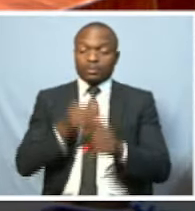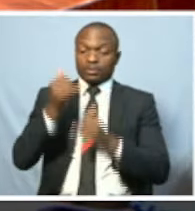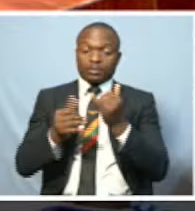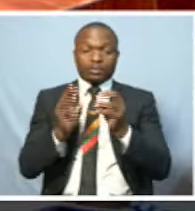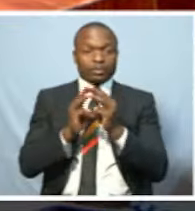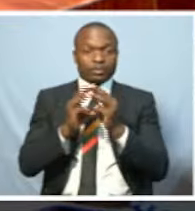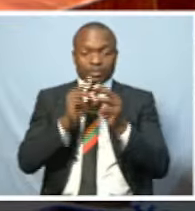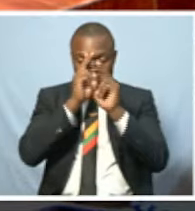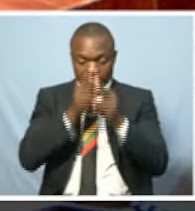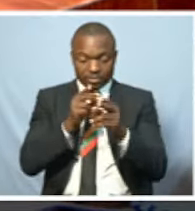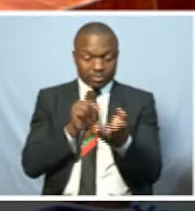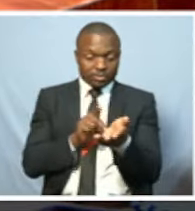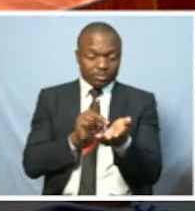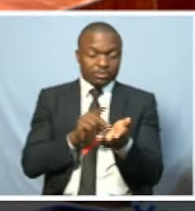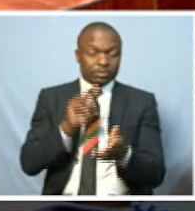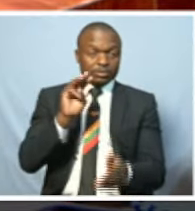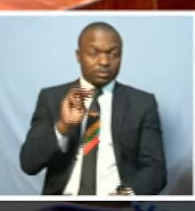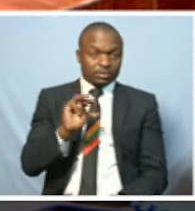Honorable Dr. Mansa.